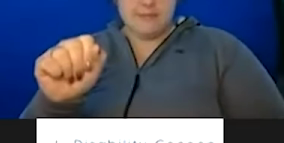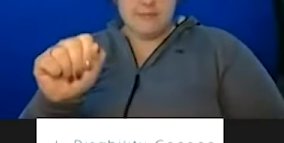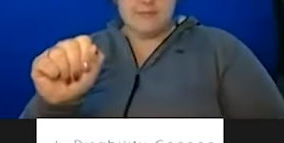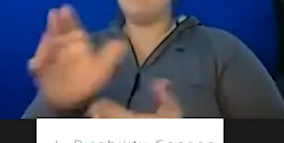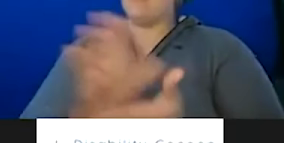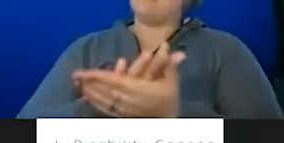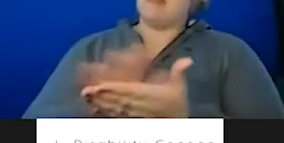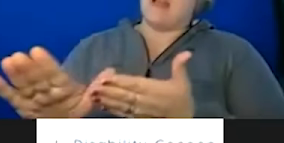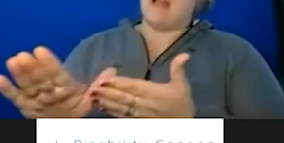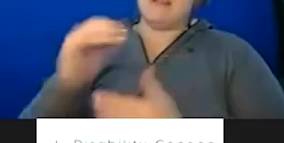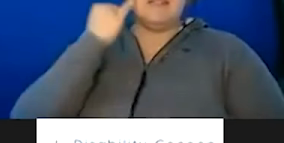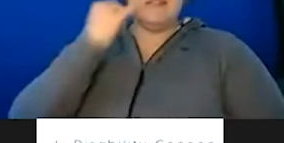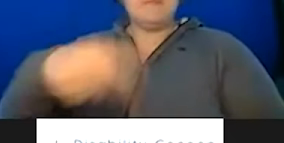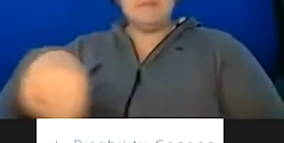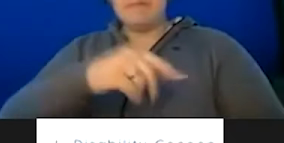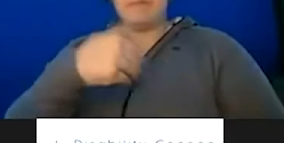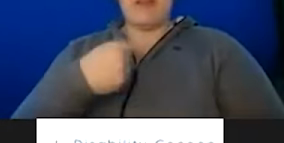in their home instead of an